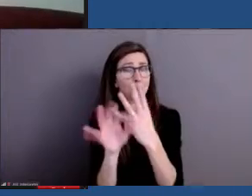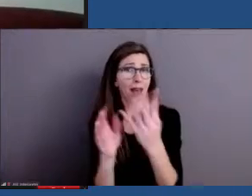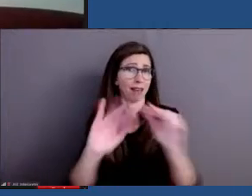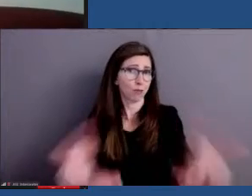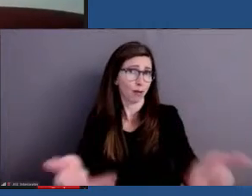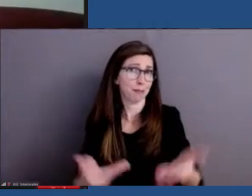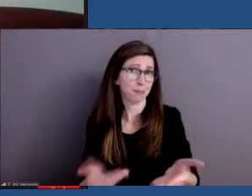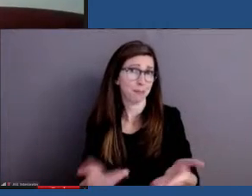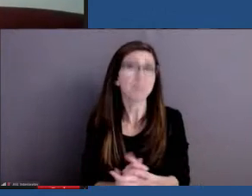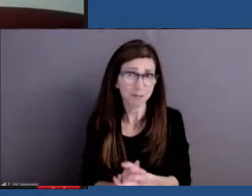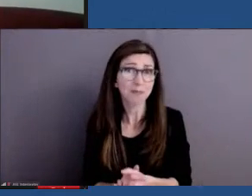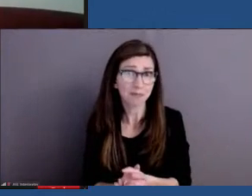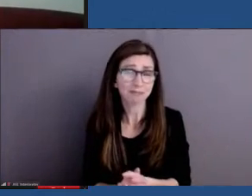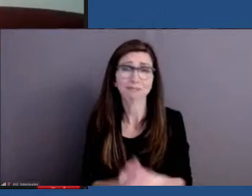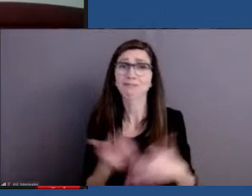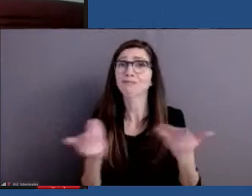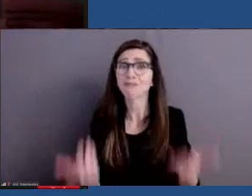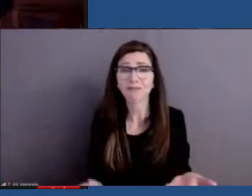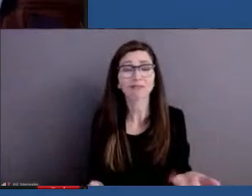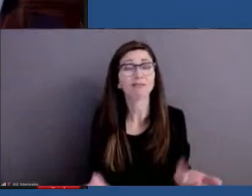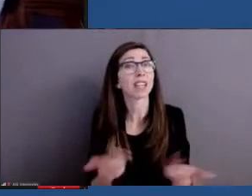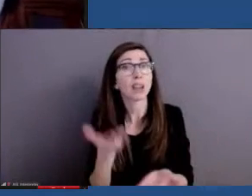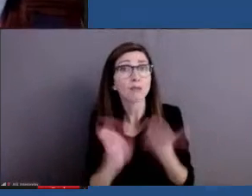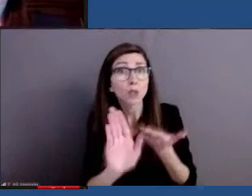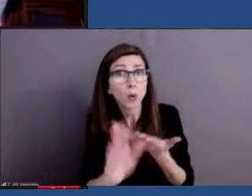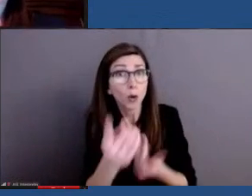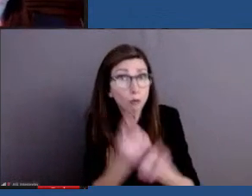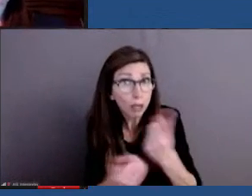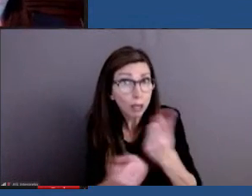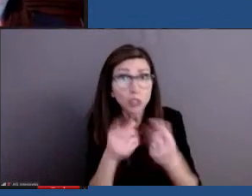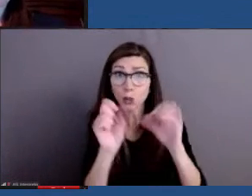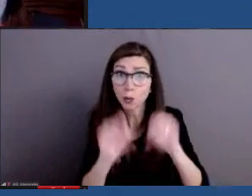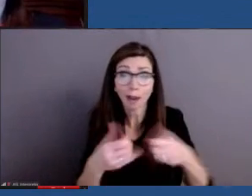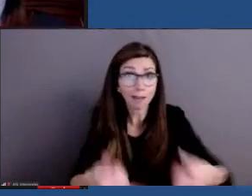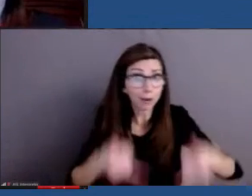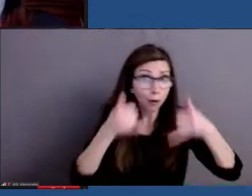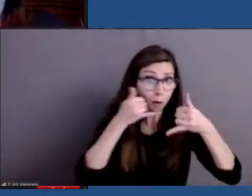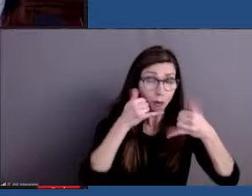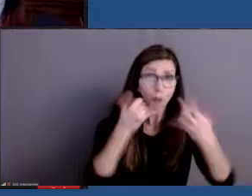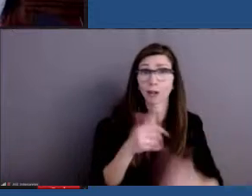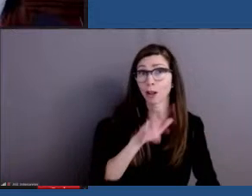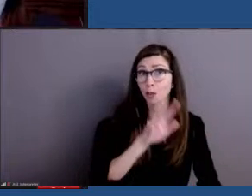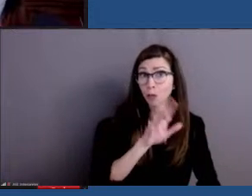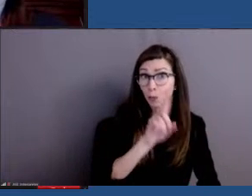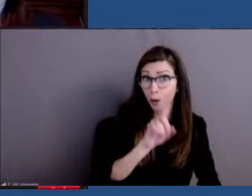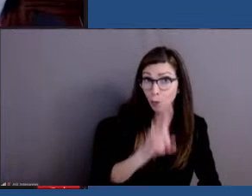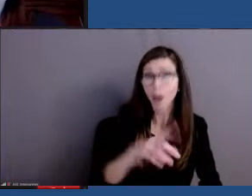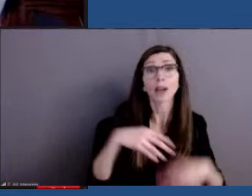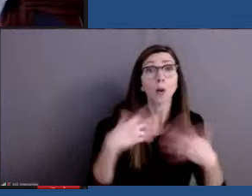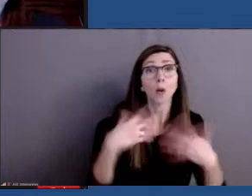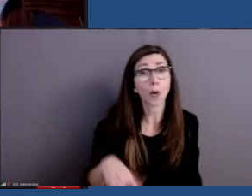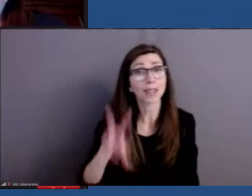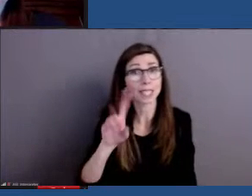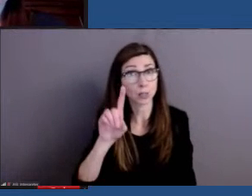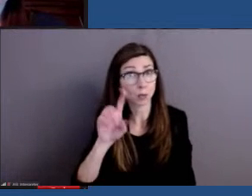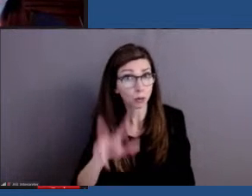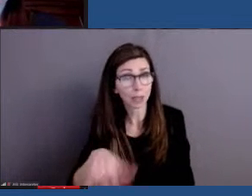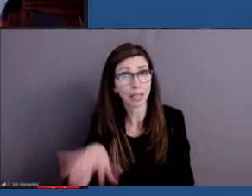your feedback and service inquiries either by calling 311 or